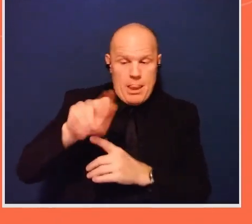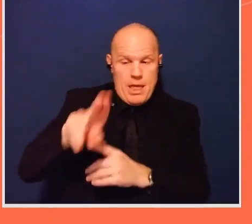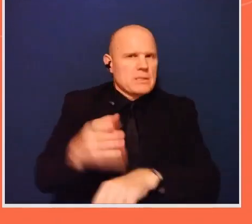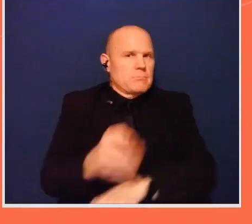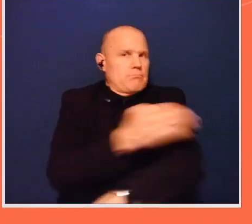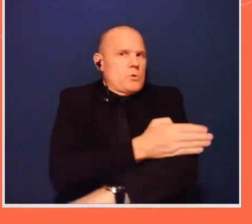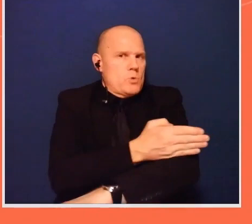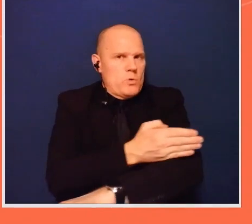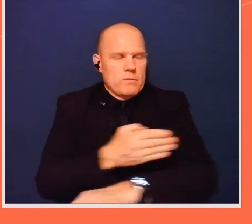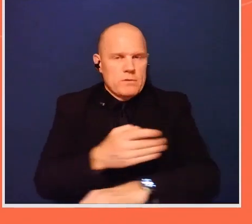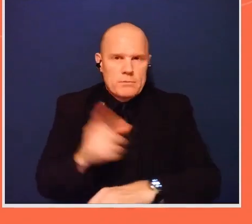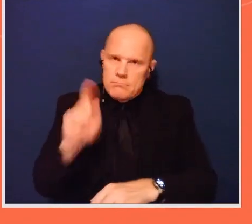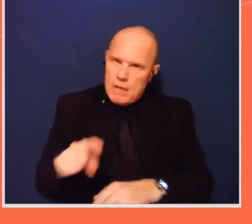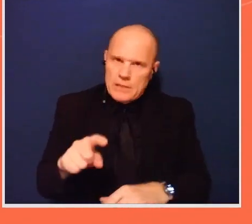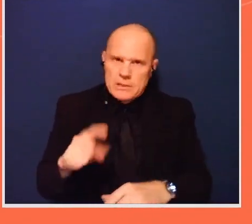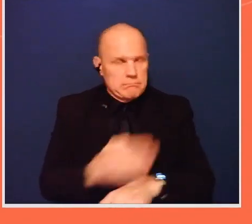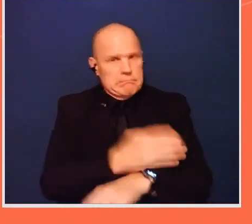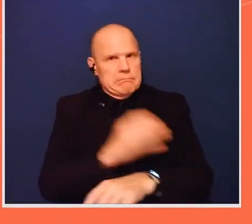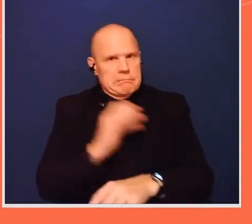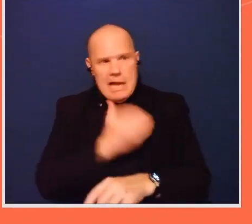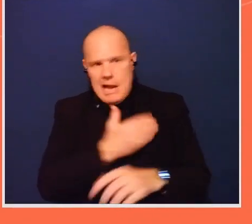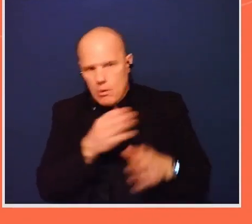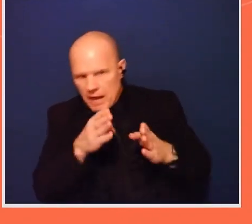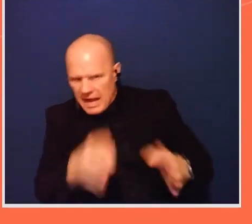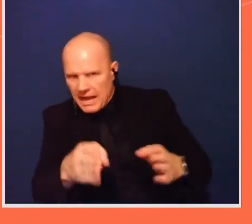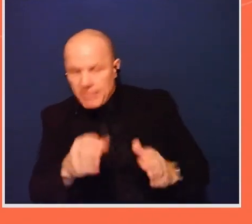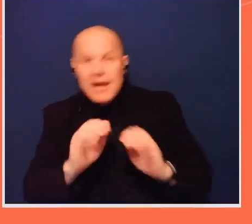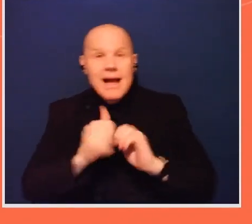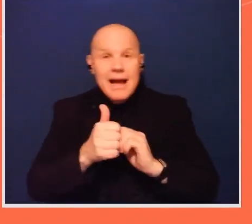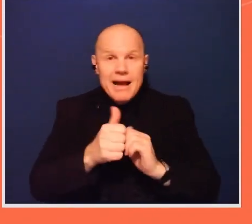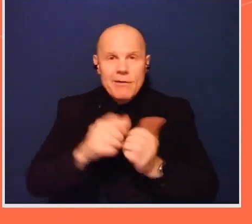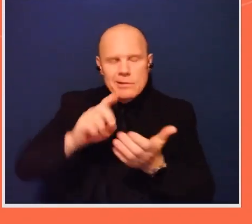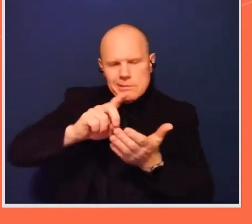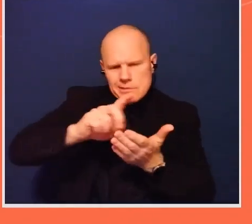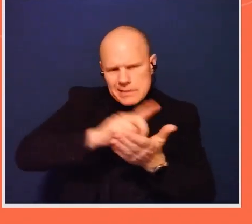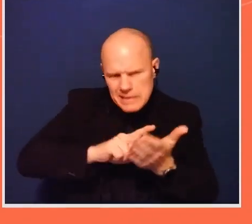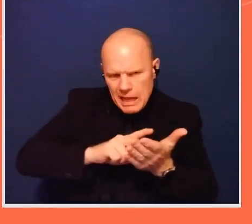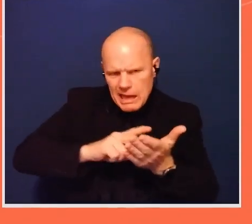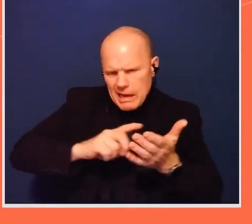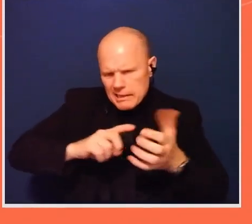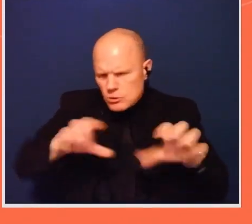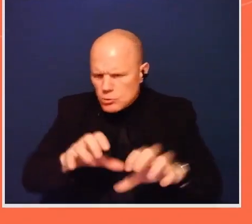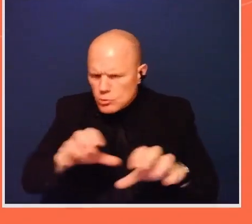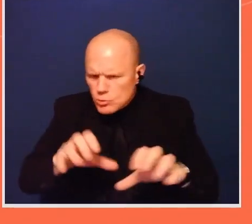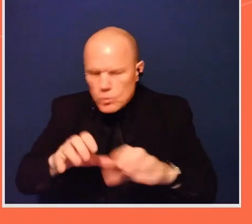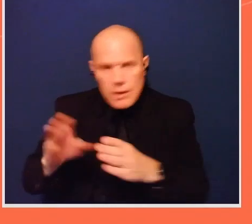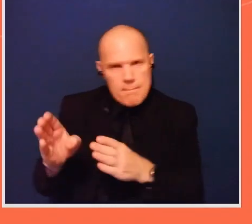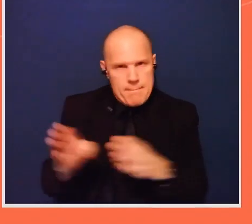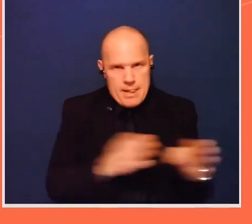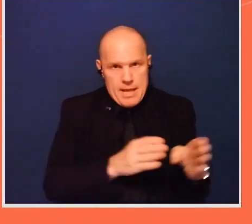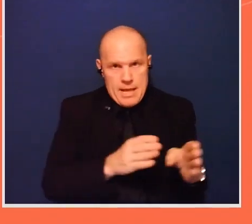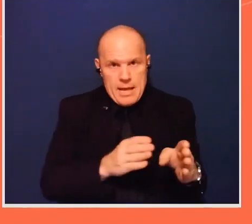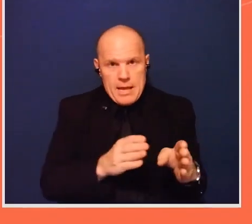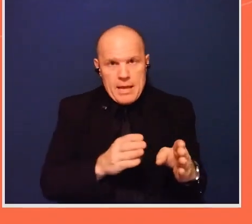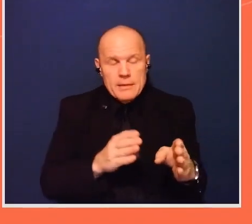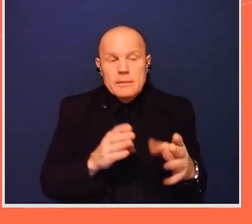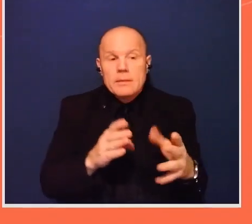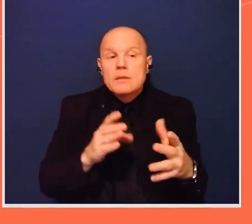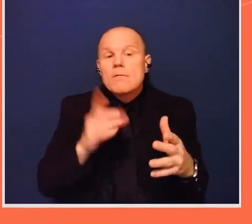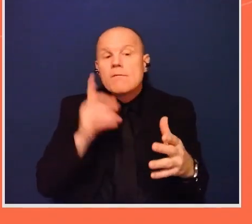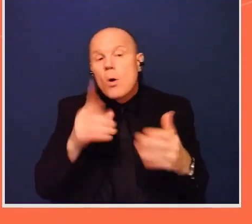From traditional practices such as bull to cutting-edge scientific research